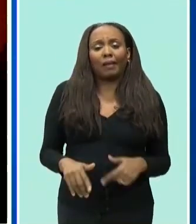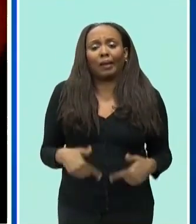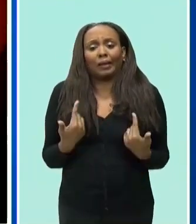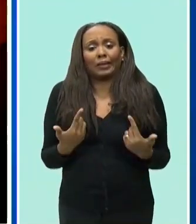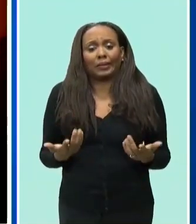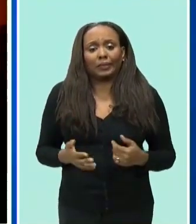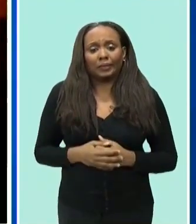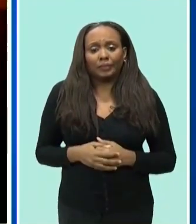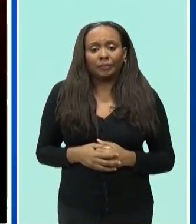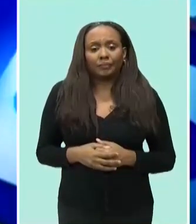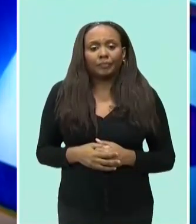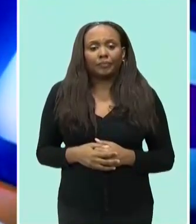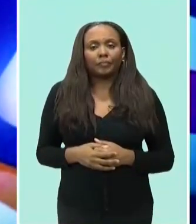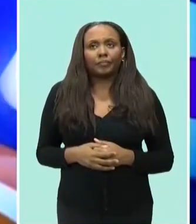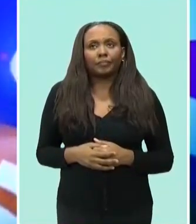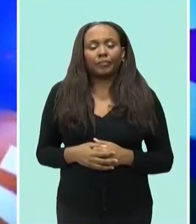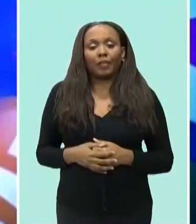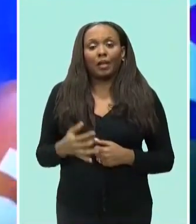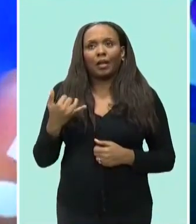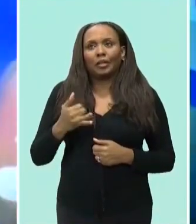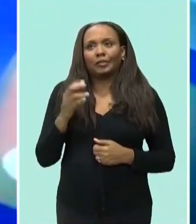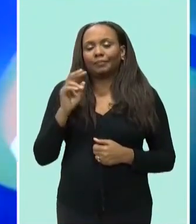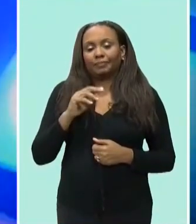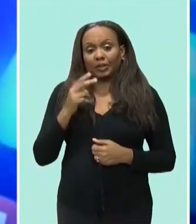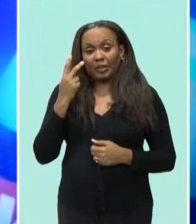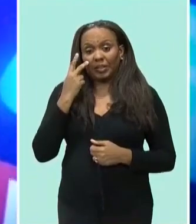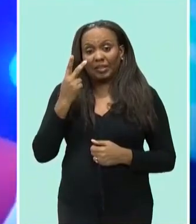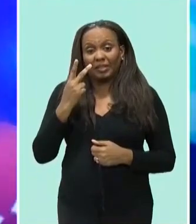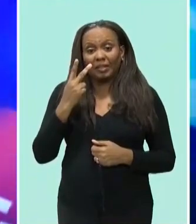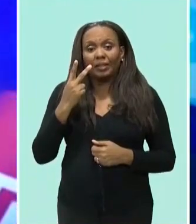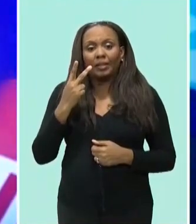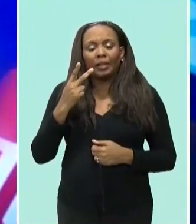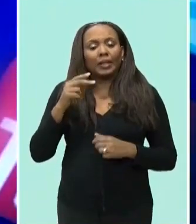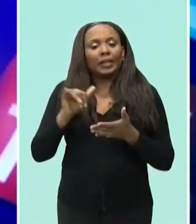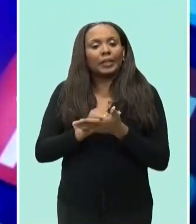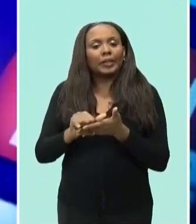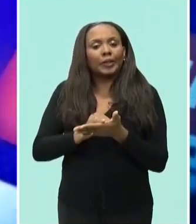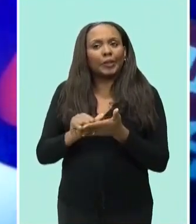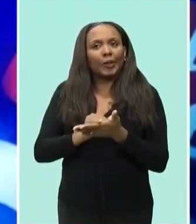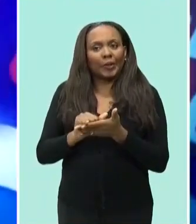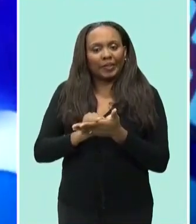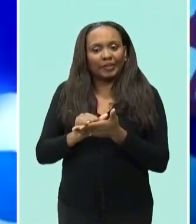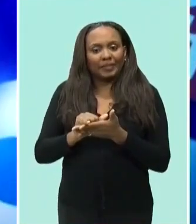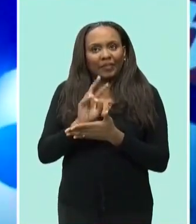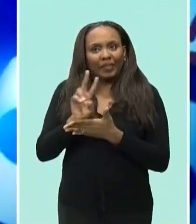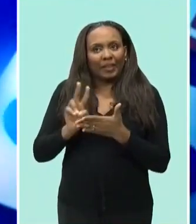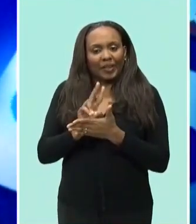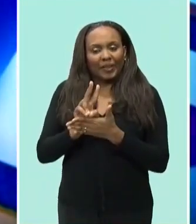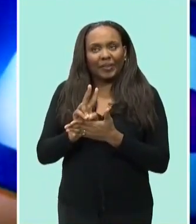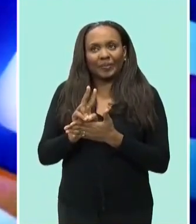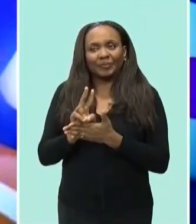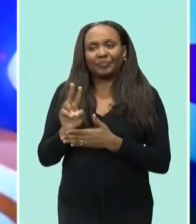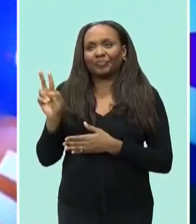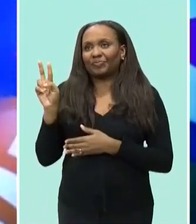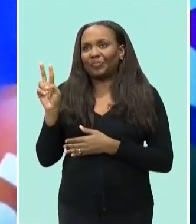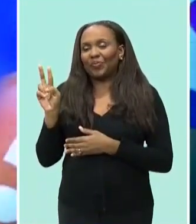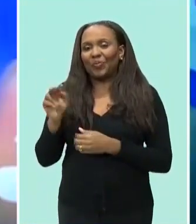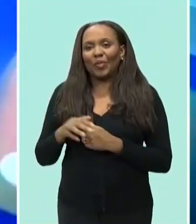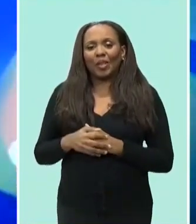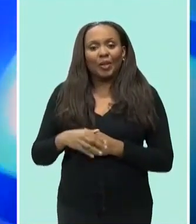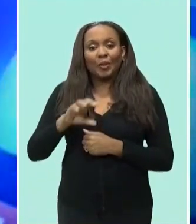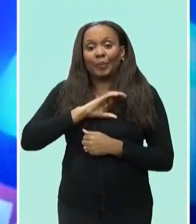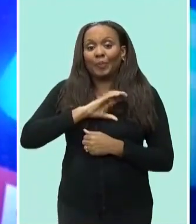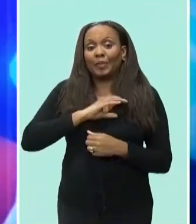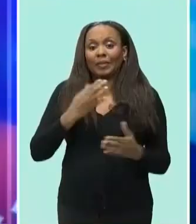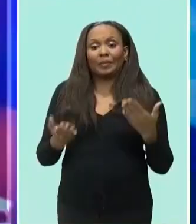lives. Well, from the look of this cell phone footage taken in New York, it seems the police force over there might be